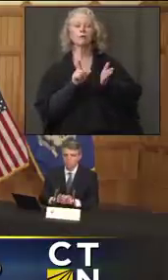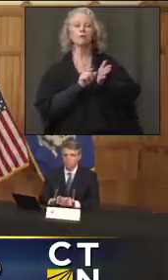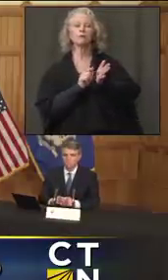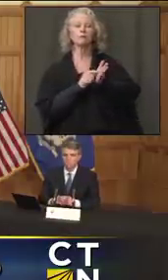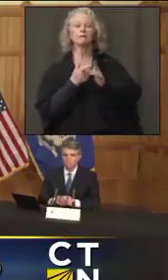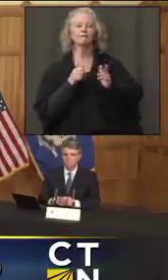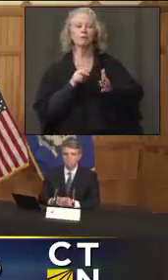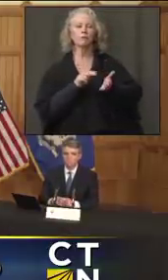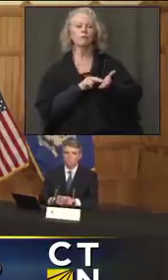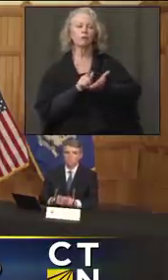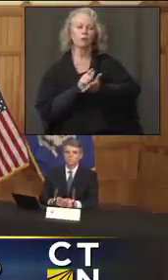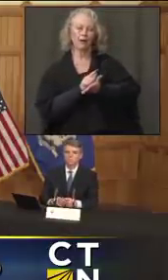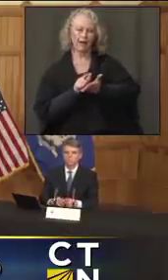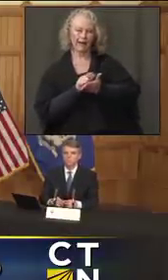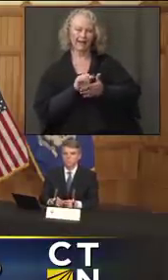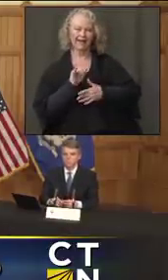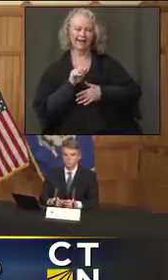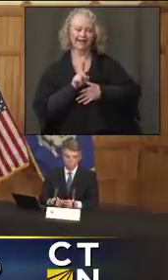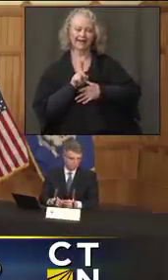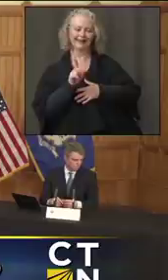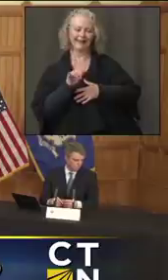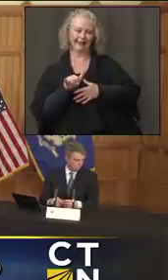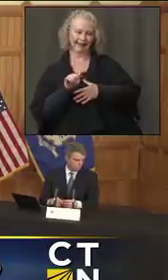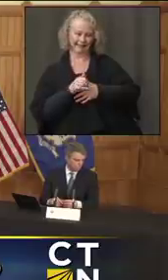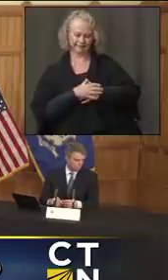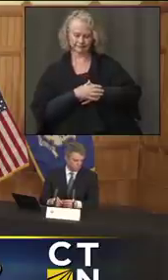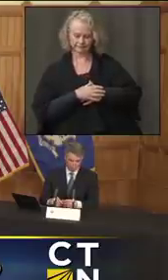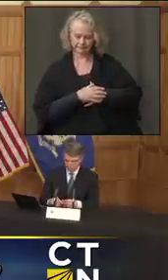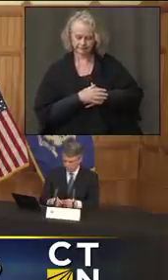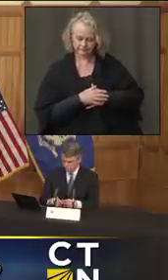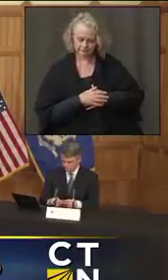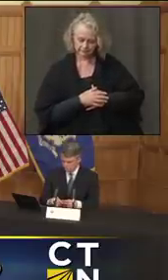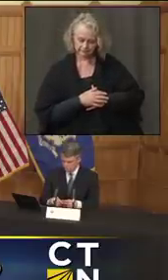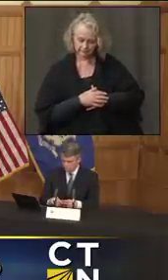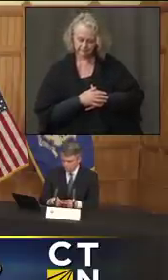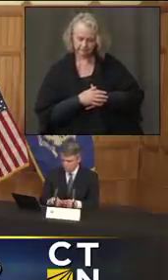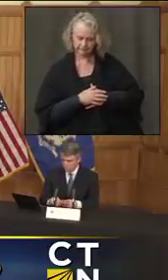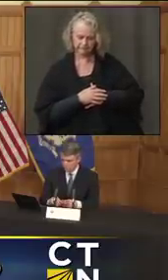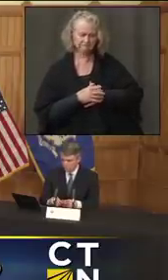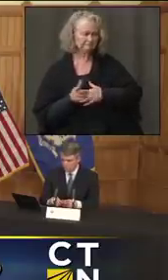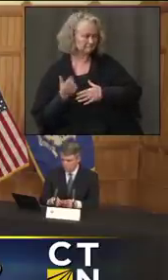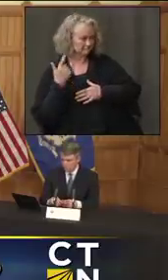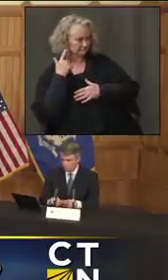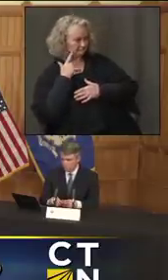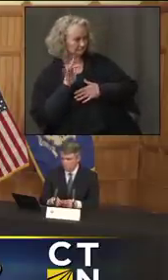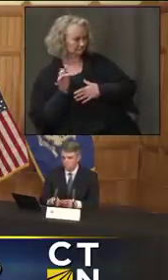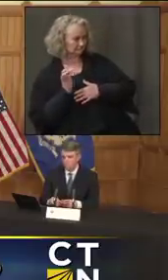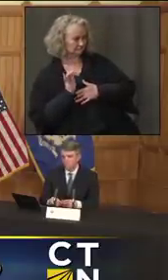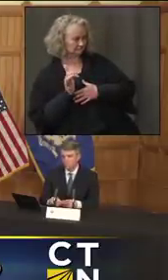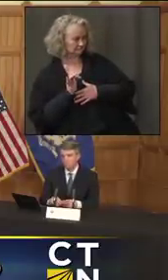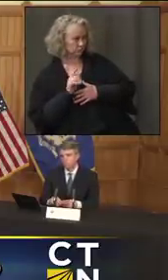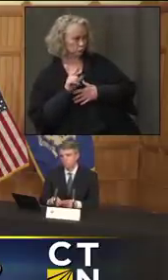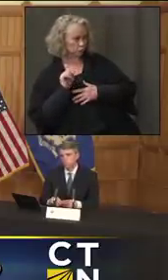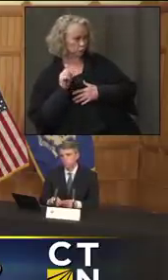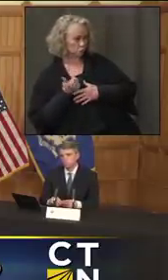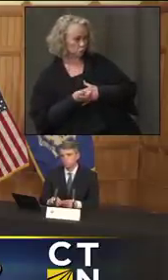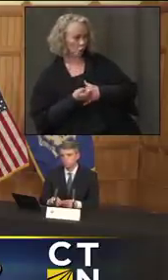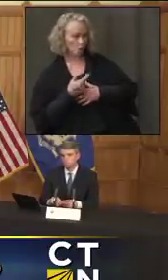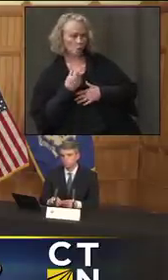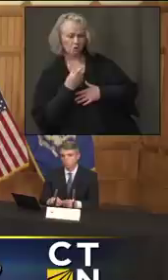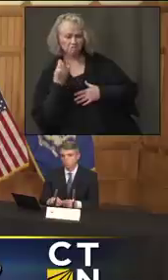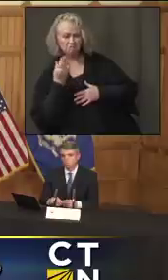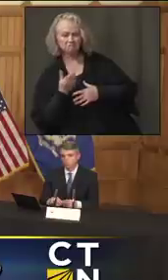Good afternoon, Governor. Karen from the Day. It sounds like tomorrow you'll be giving the towns